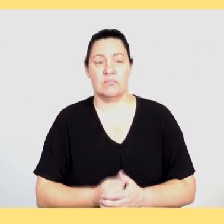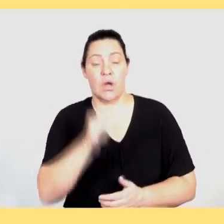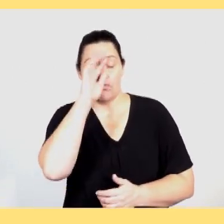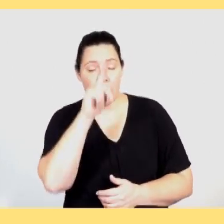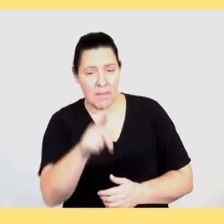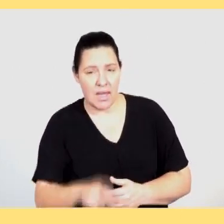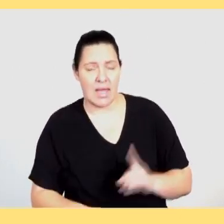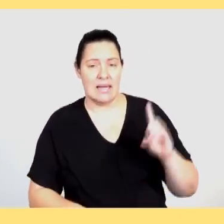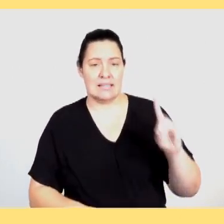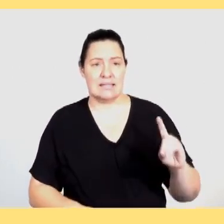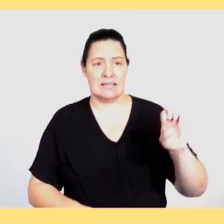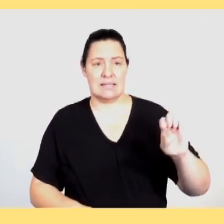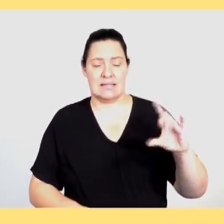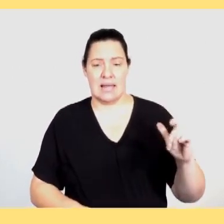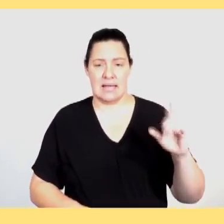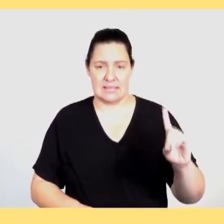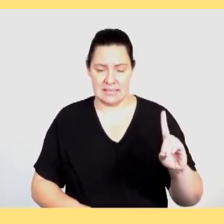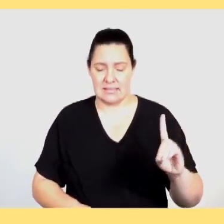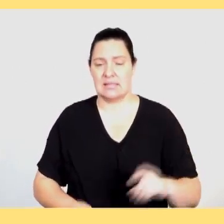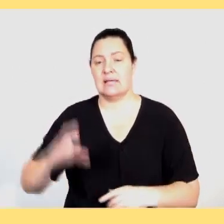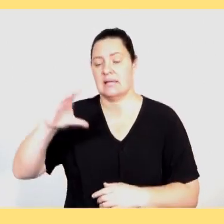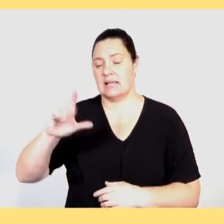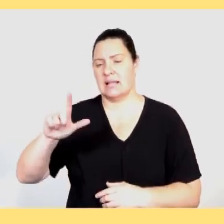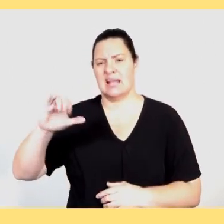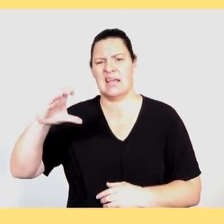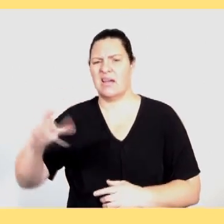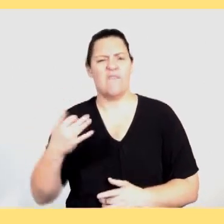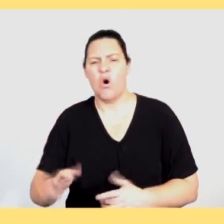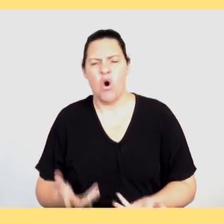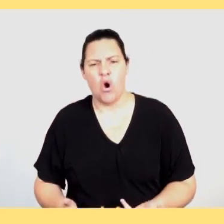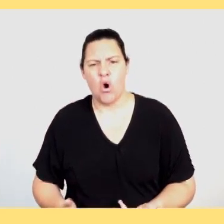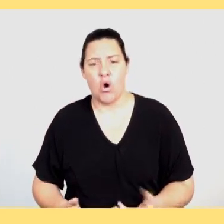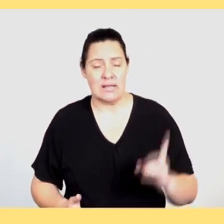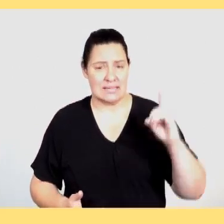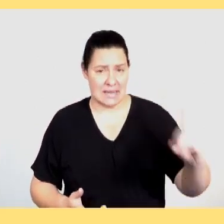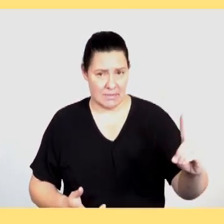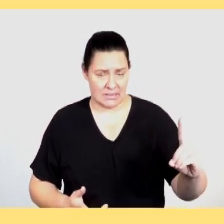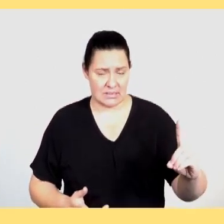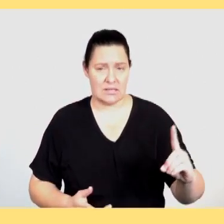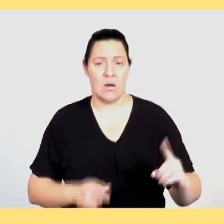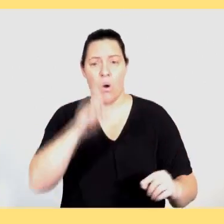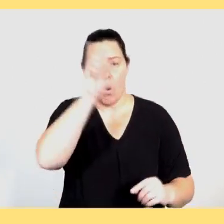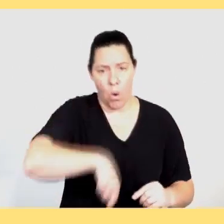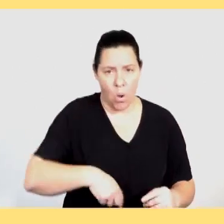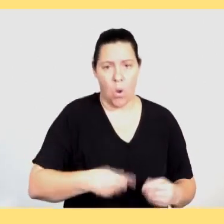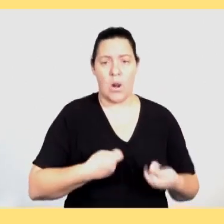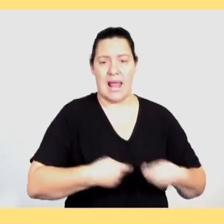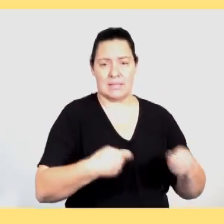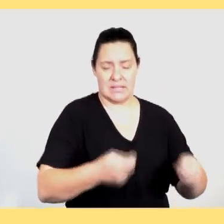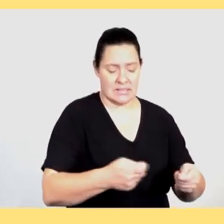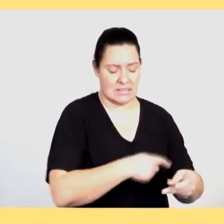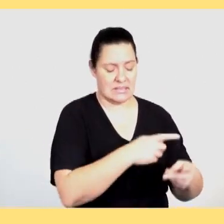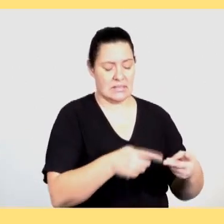Here, remember the dead click. What does the dead click stand for? We debit all